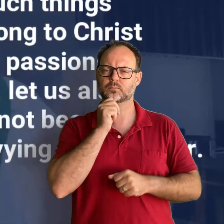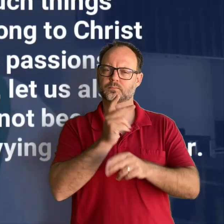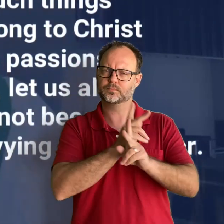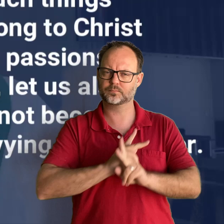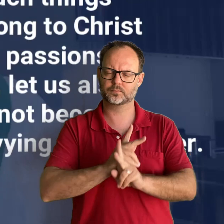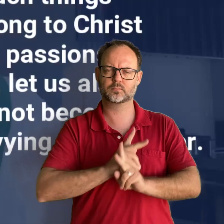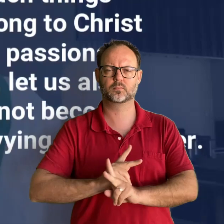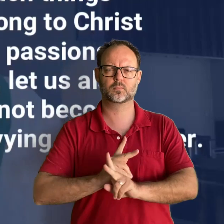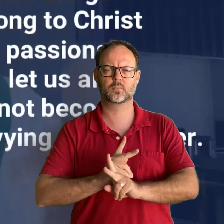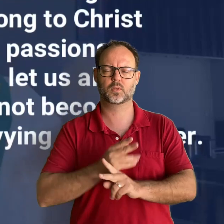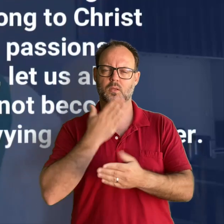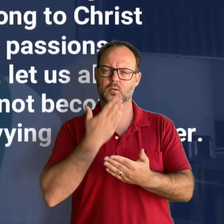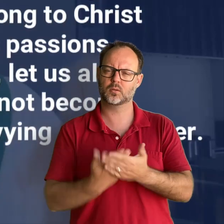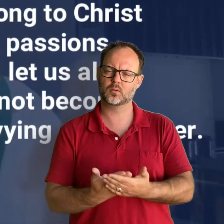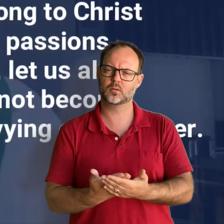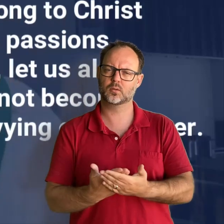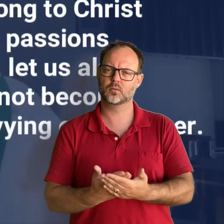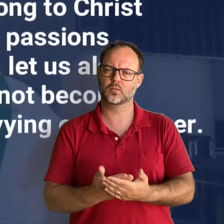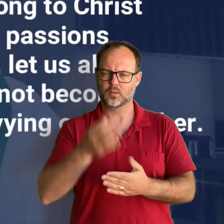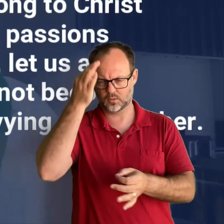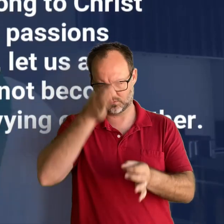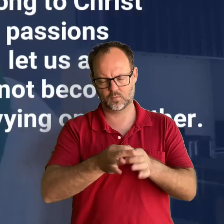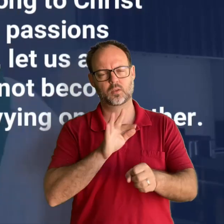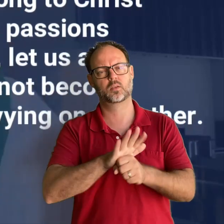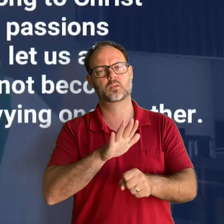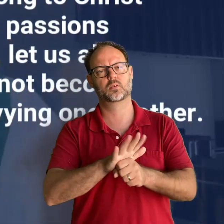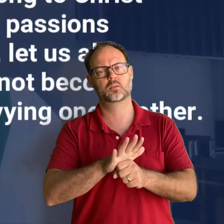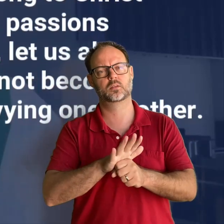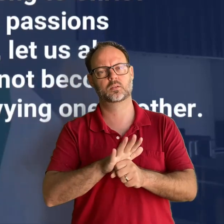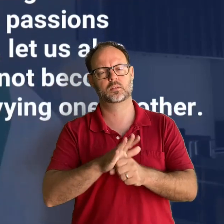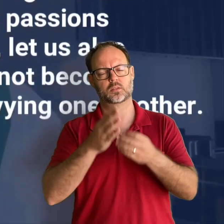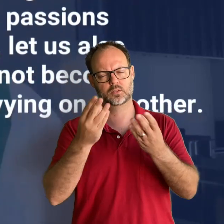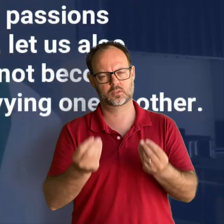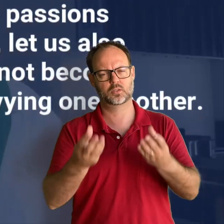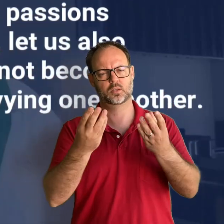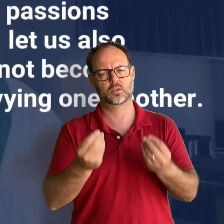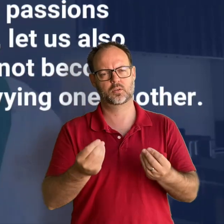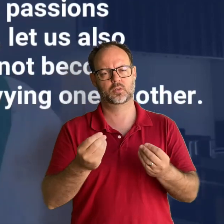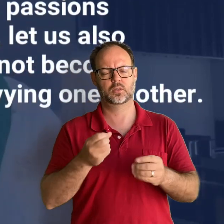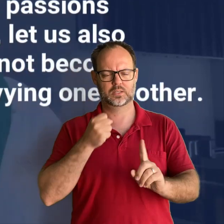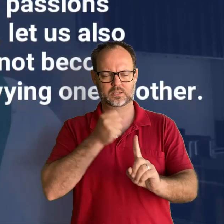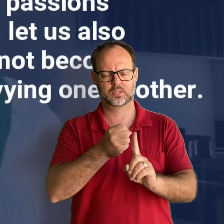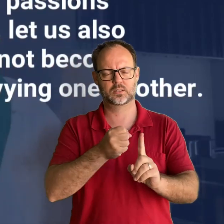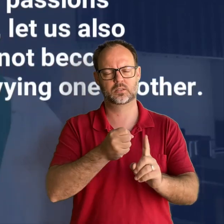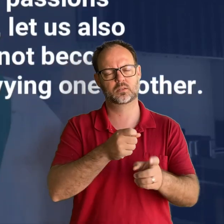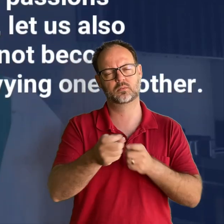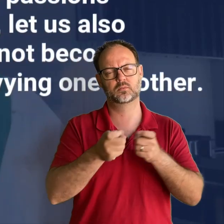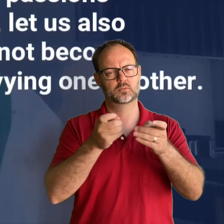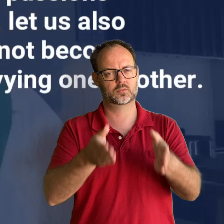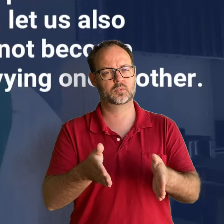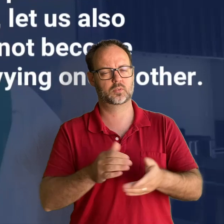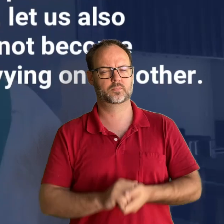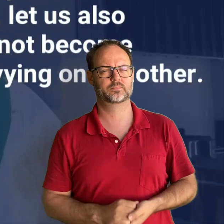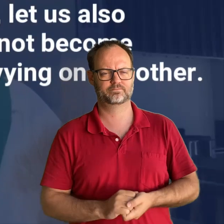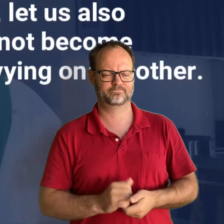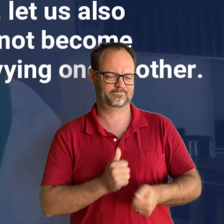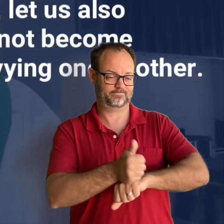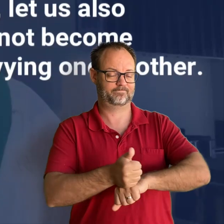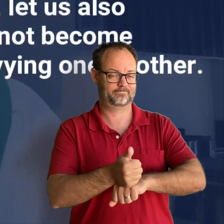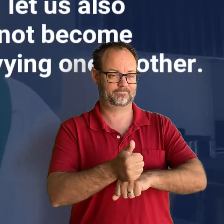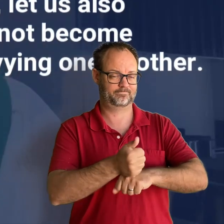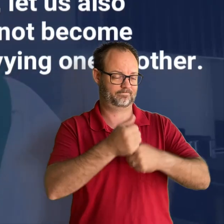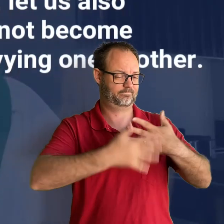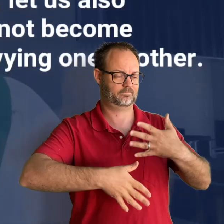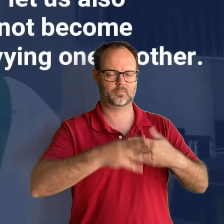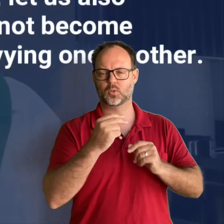patience, kindness, goodness, faithfulness, gentleness, self-control. Against such